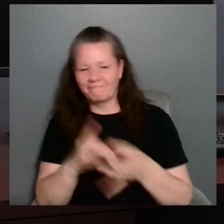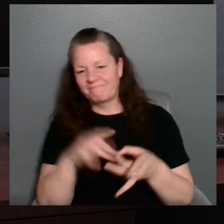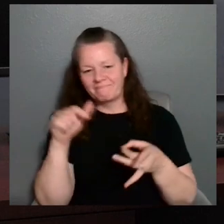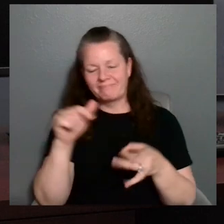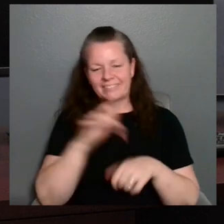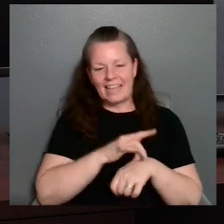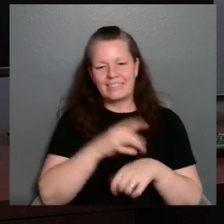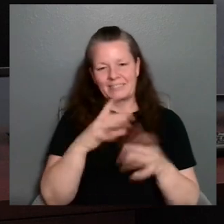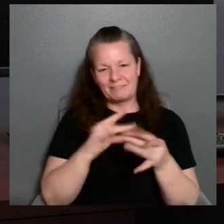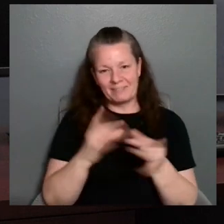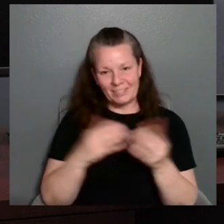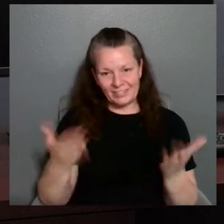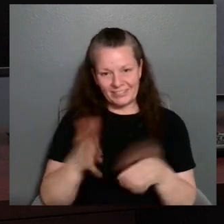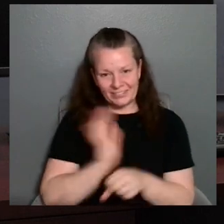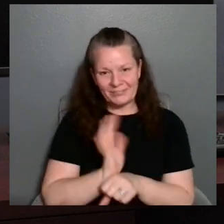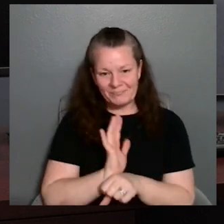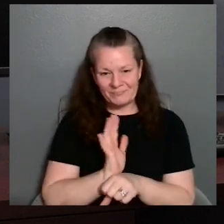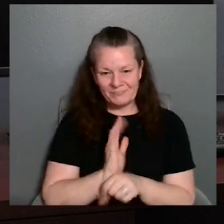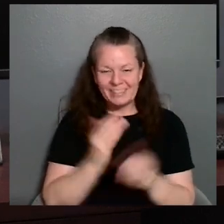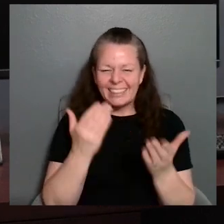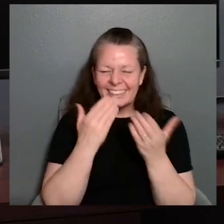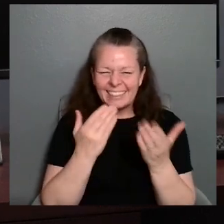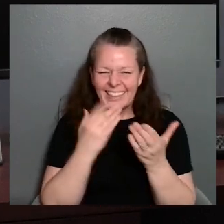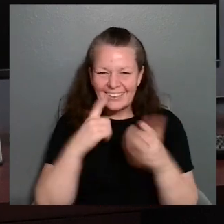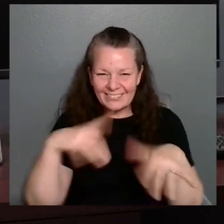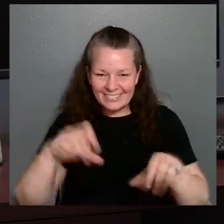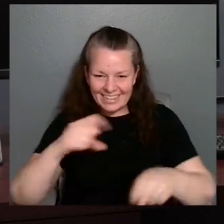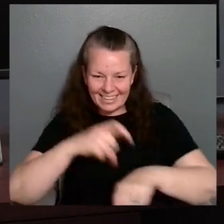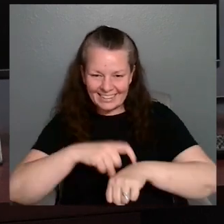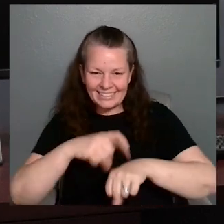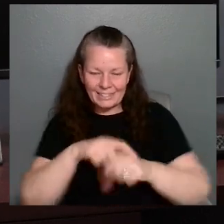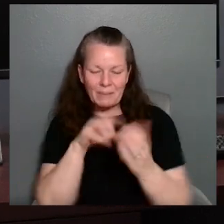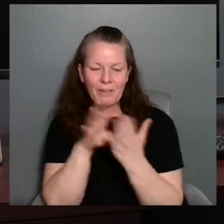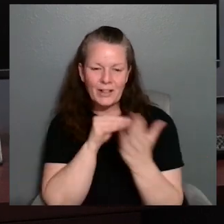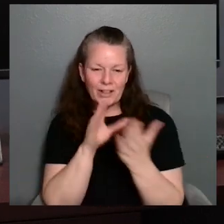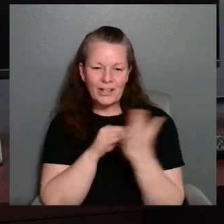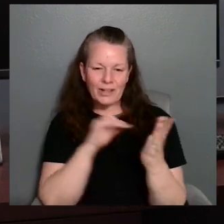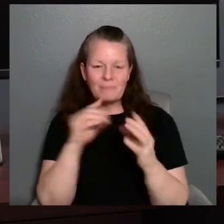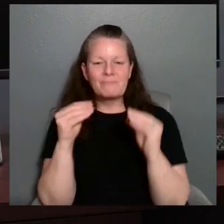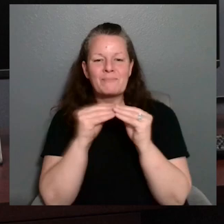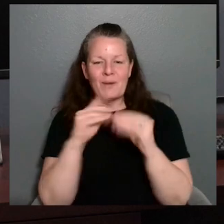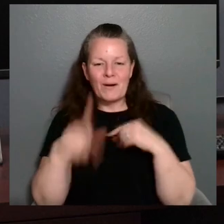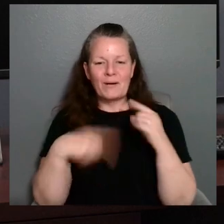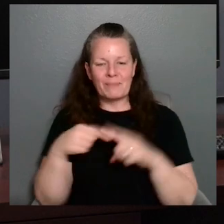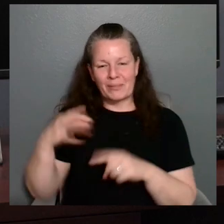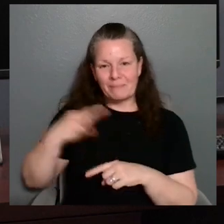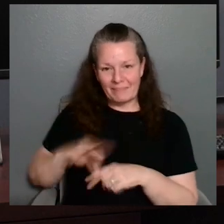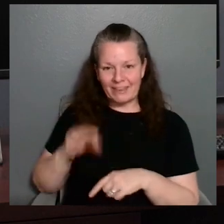resources and sites mentioned here. Thank you for taking the time to